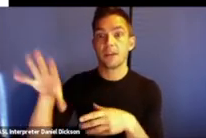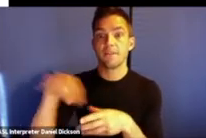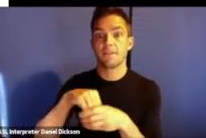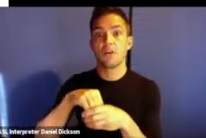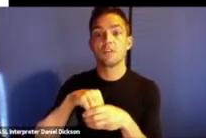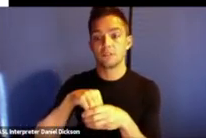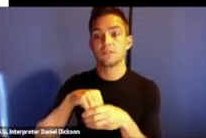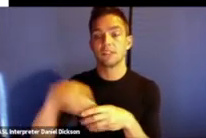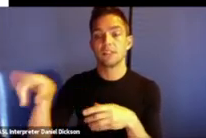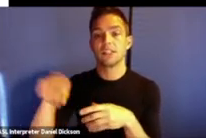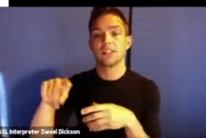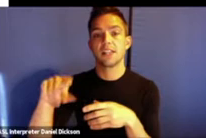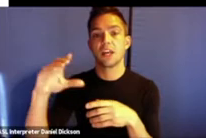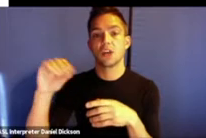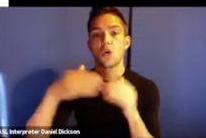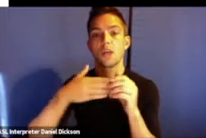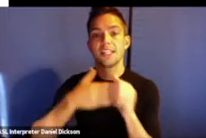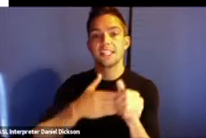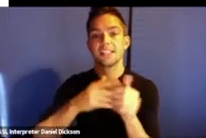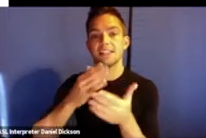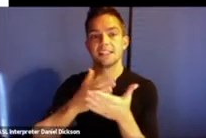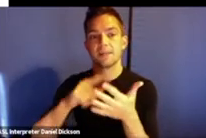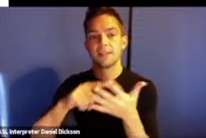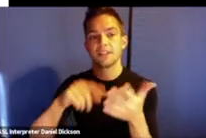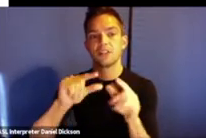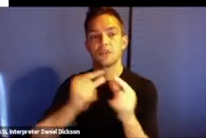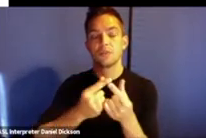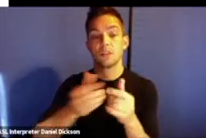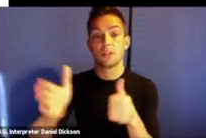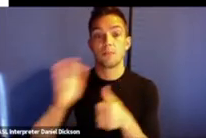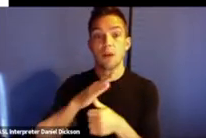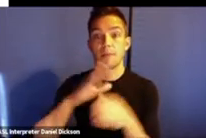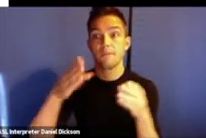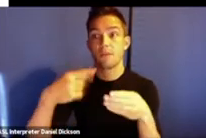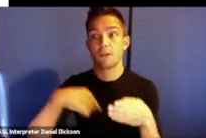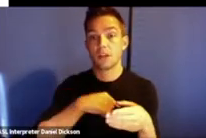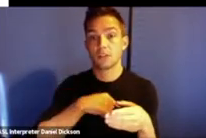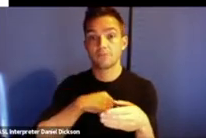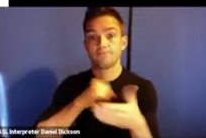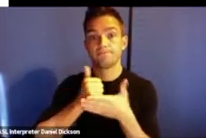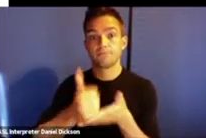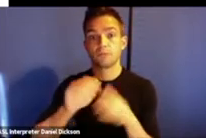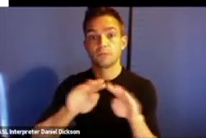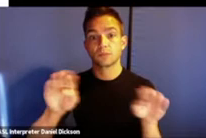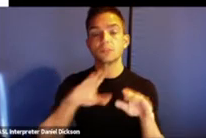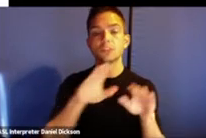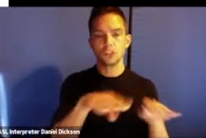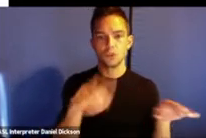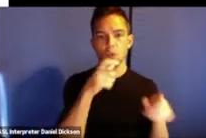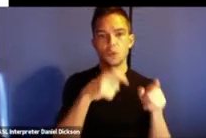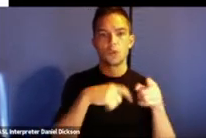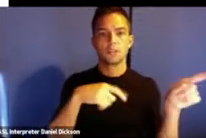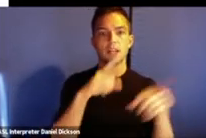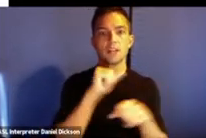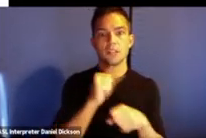who are also co-leads for these groups. And the primary focus for us at the intervention level is the children that actually